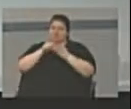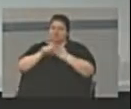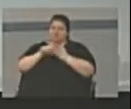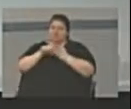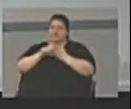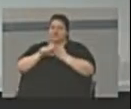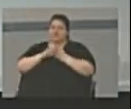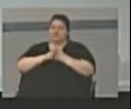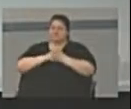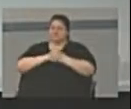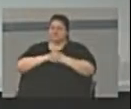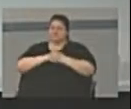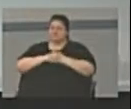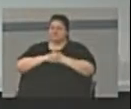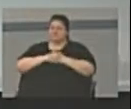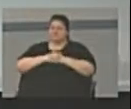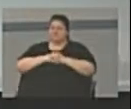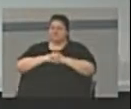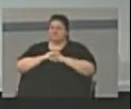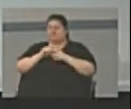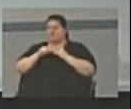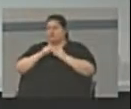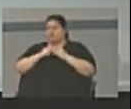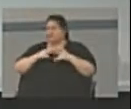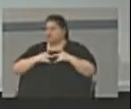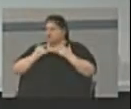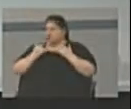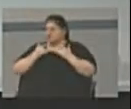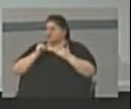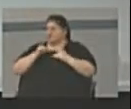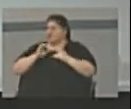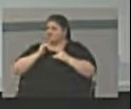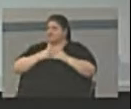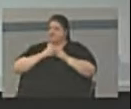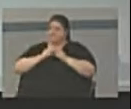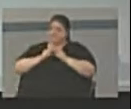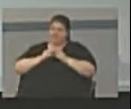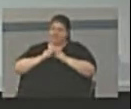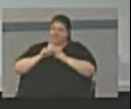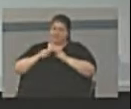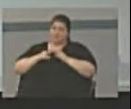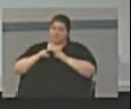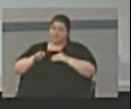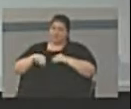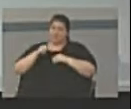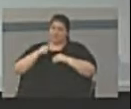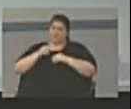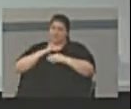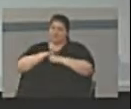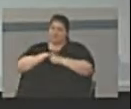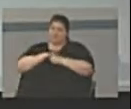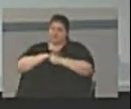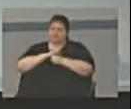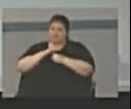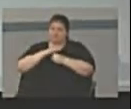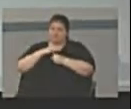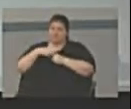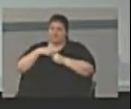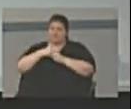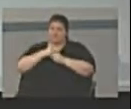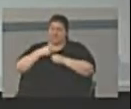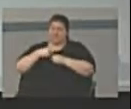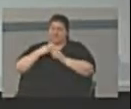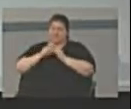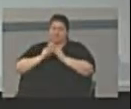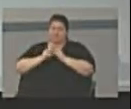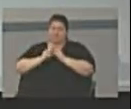tweeting, about what's going on, whether it's one of our meetings or a district council meeting or a planning board meeting, and just really